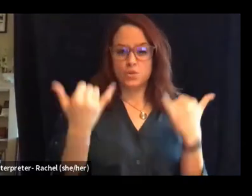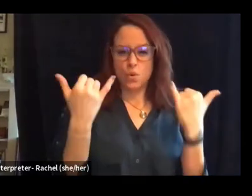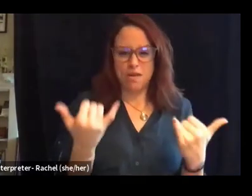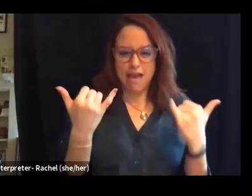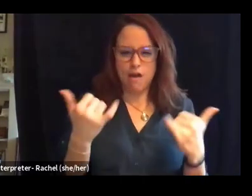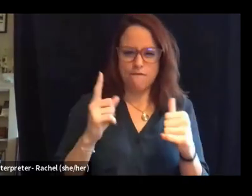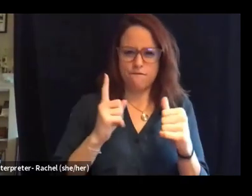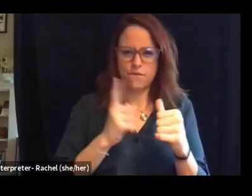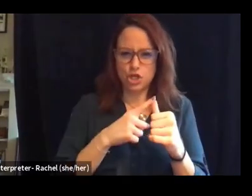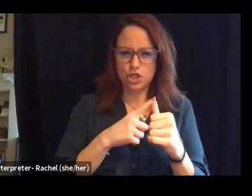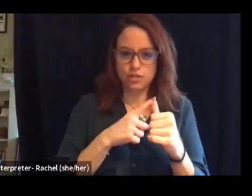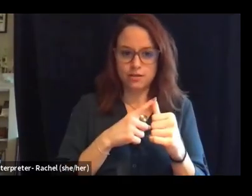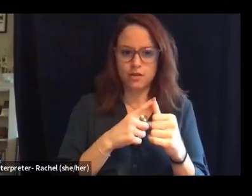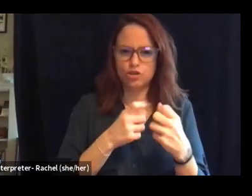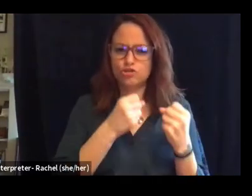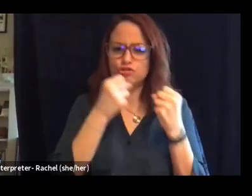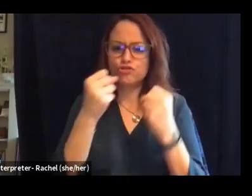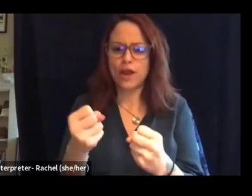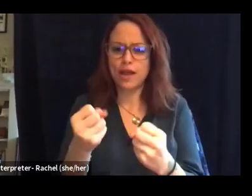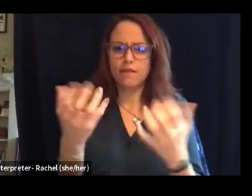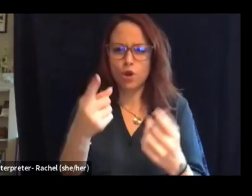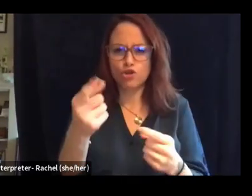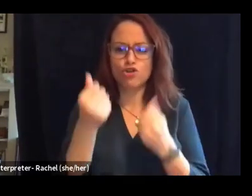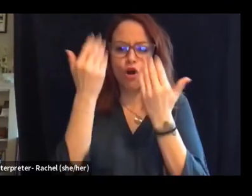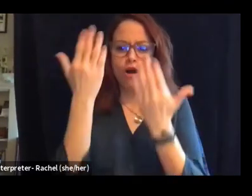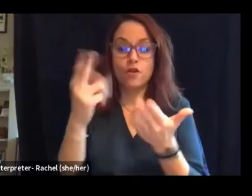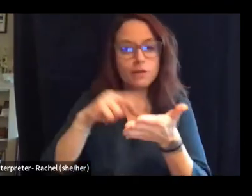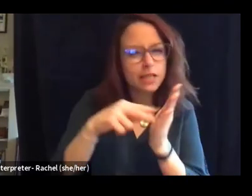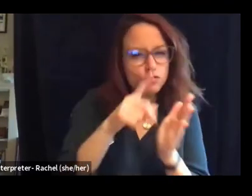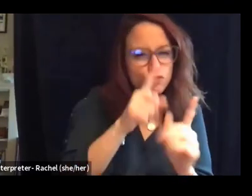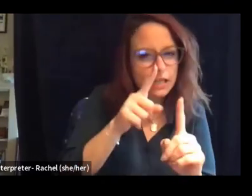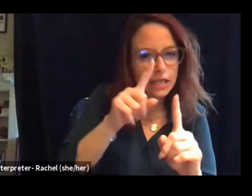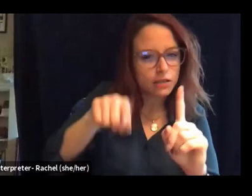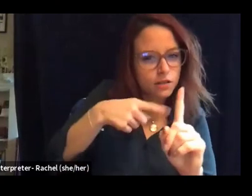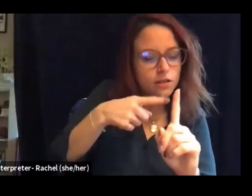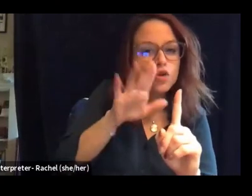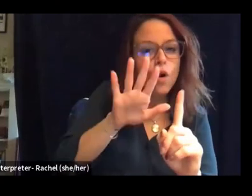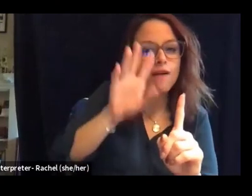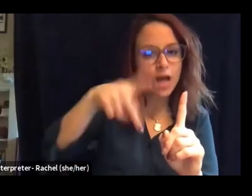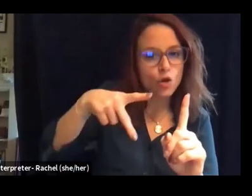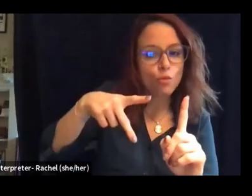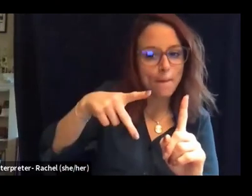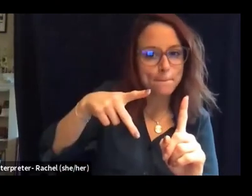of the offering, i.e. the strength of that value proposition, the